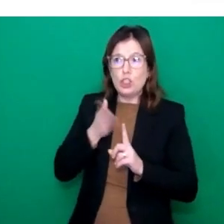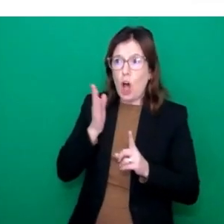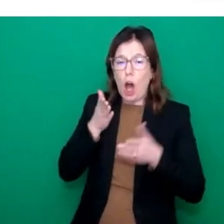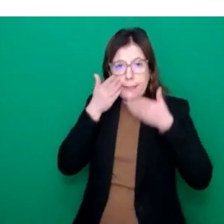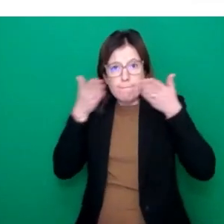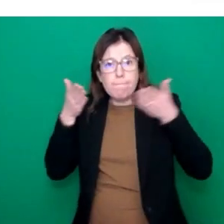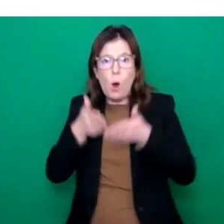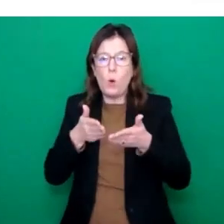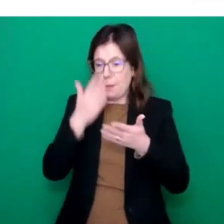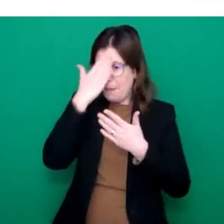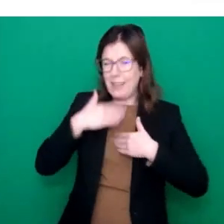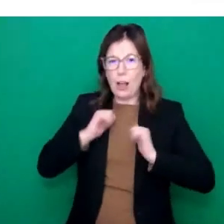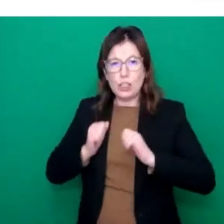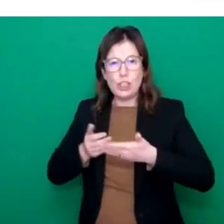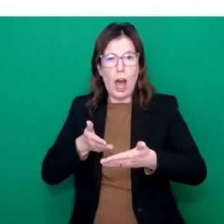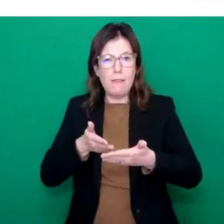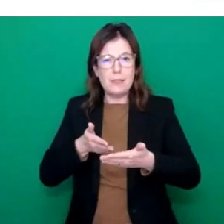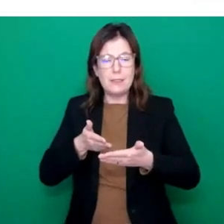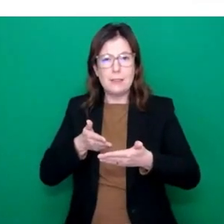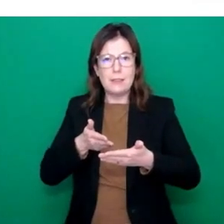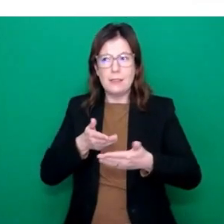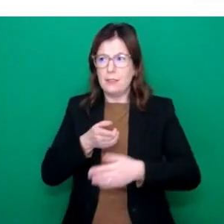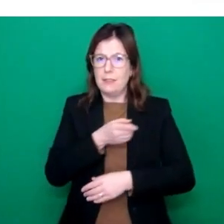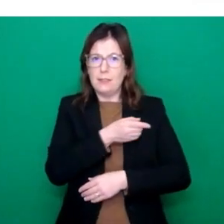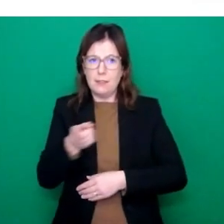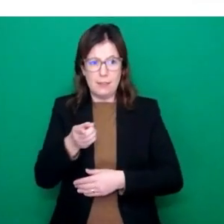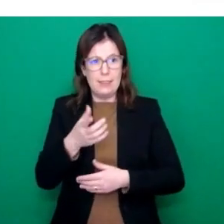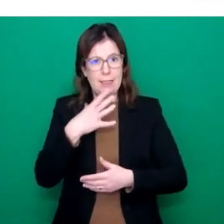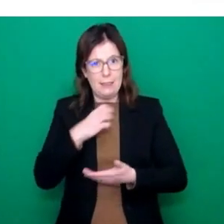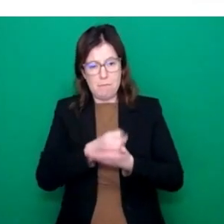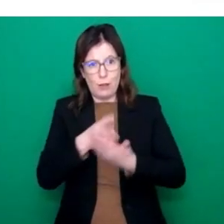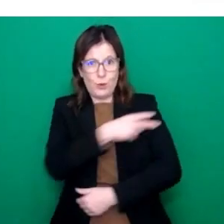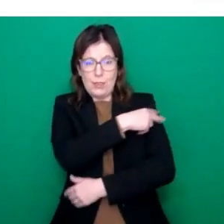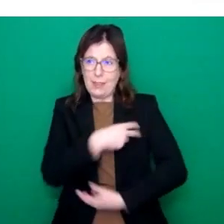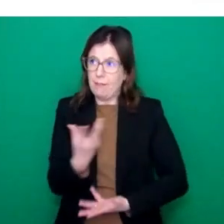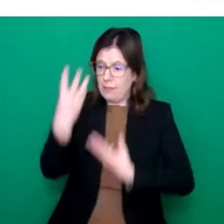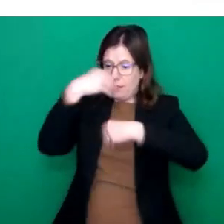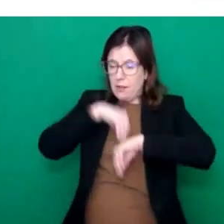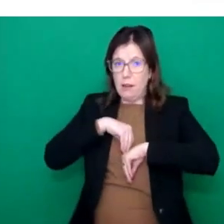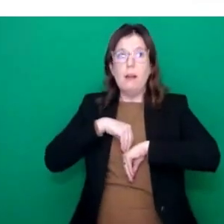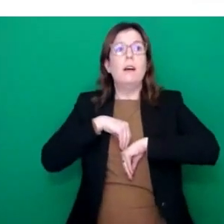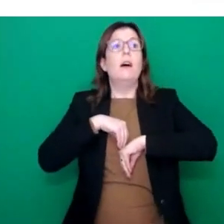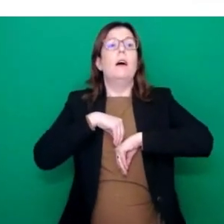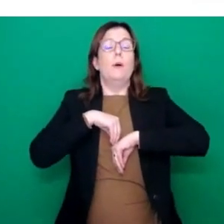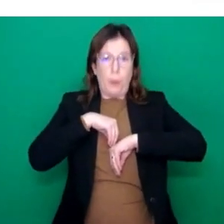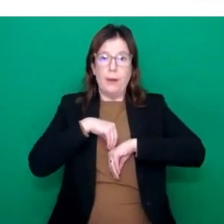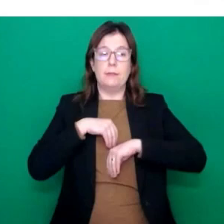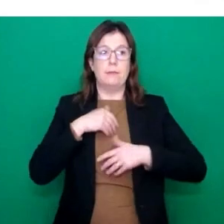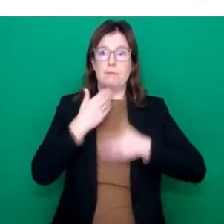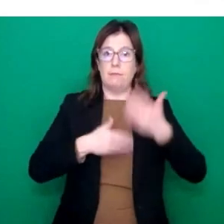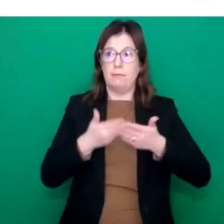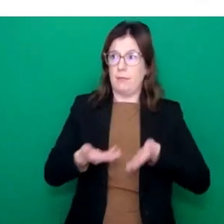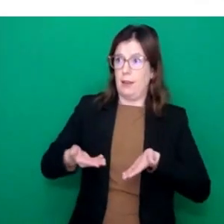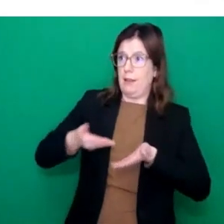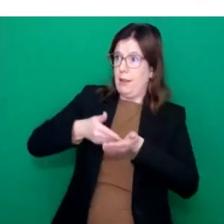target-orientated mental health services are able to equip their staff and their workforce to feel that they can engage in this imperative